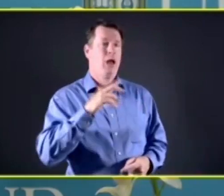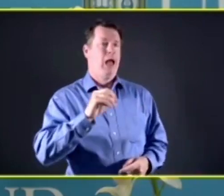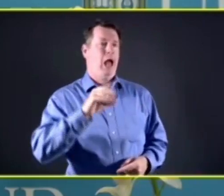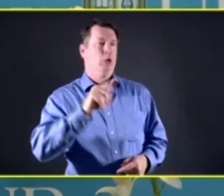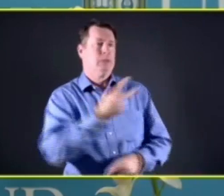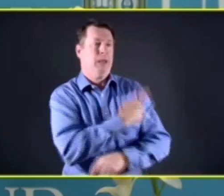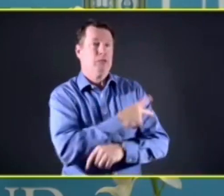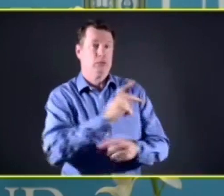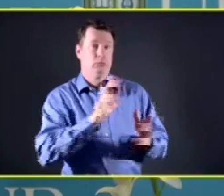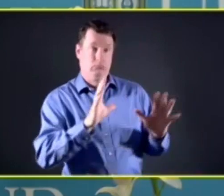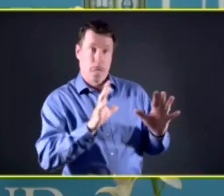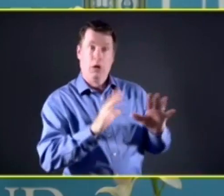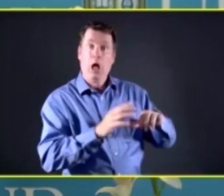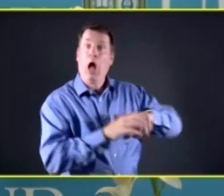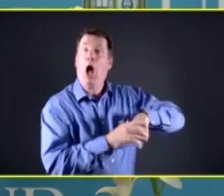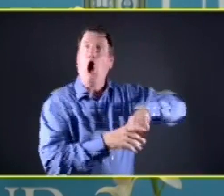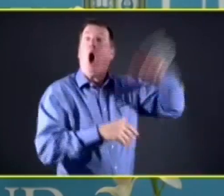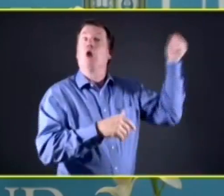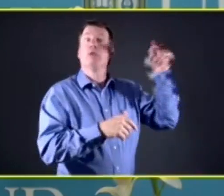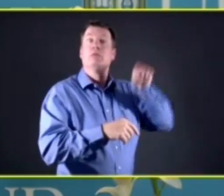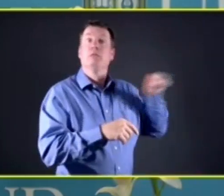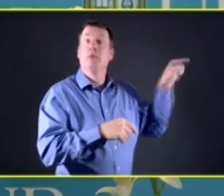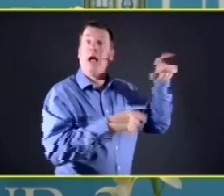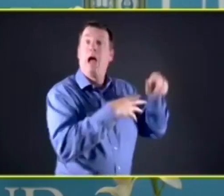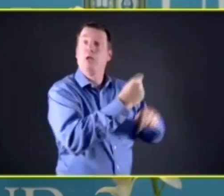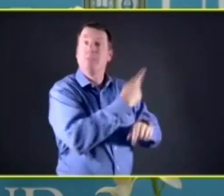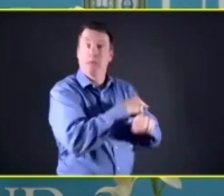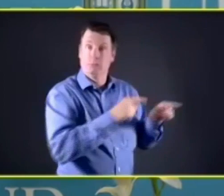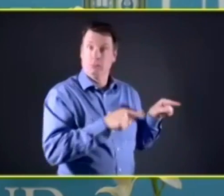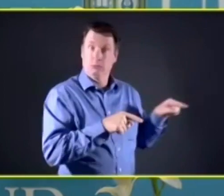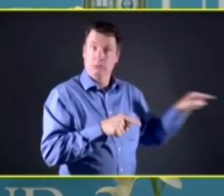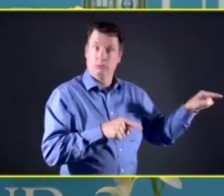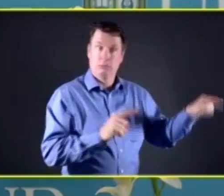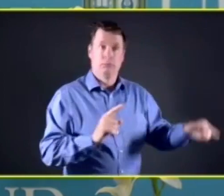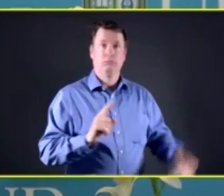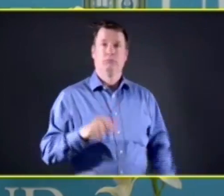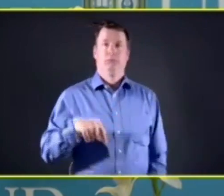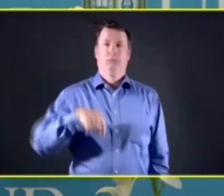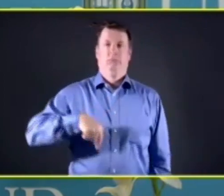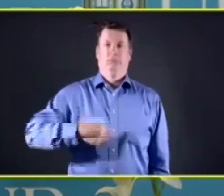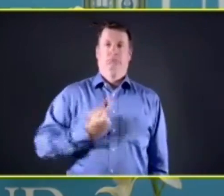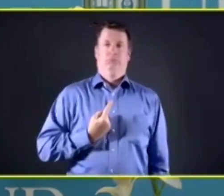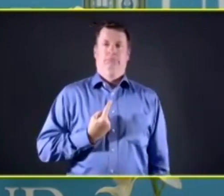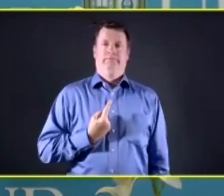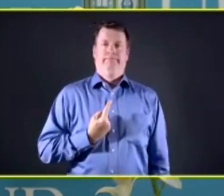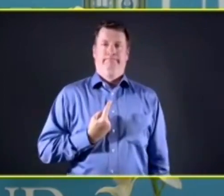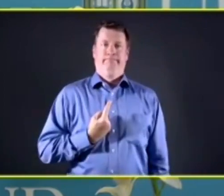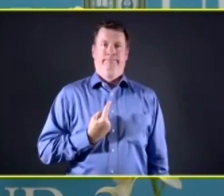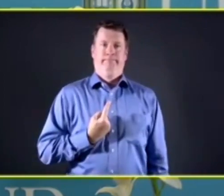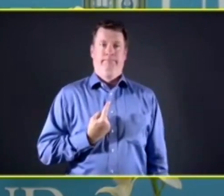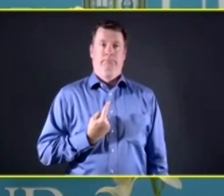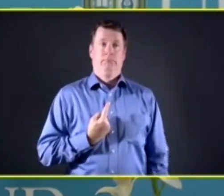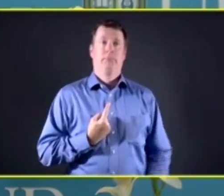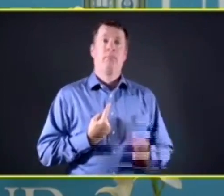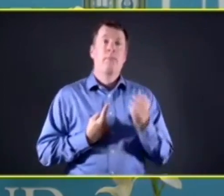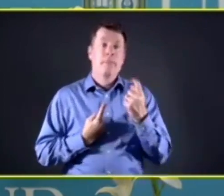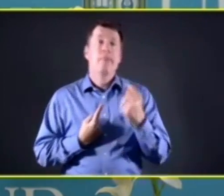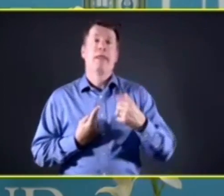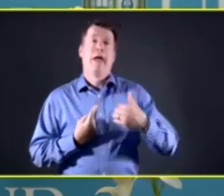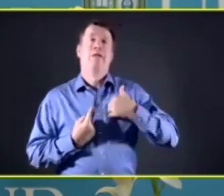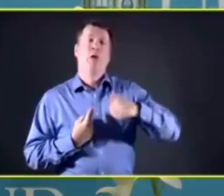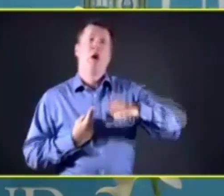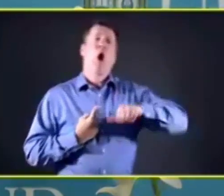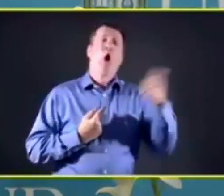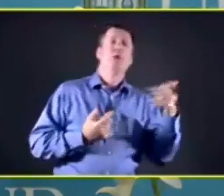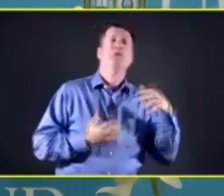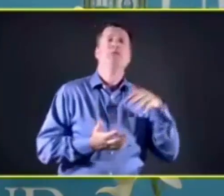moment. There's another study with convalescent plasma. So people who've gotten over the illness donate their